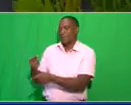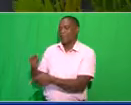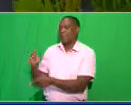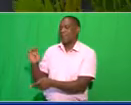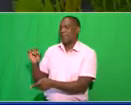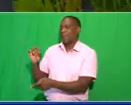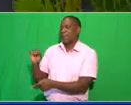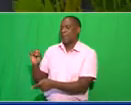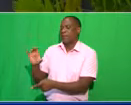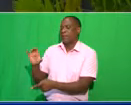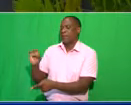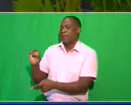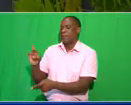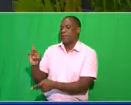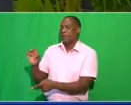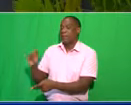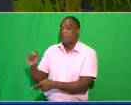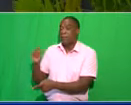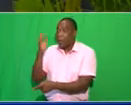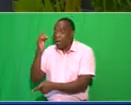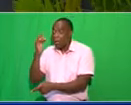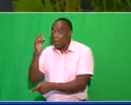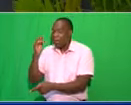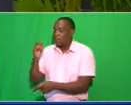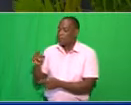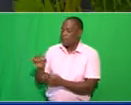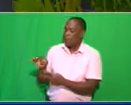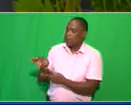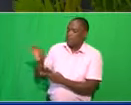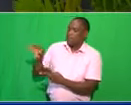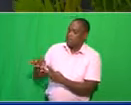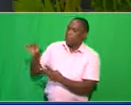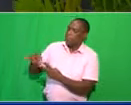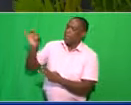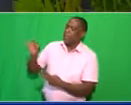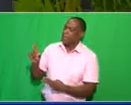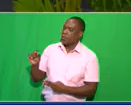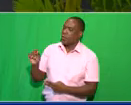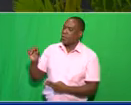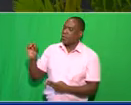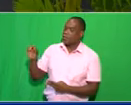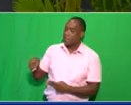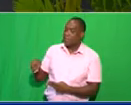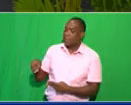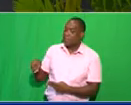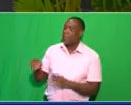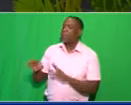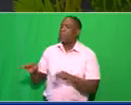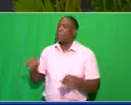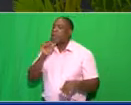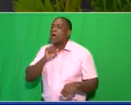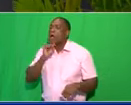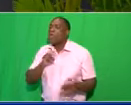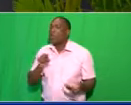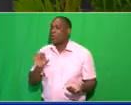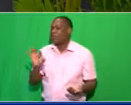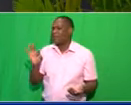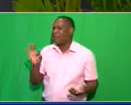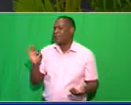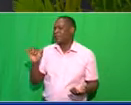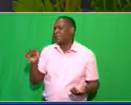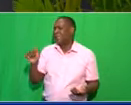because it's simply another way of moving forward. So there are some little technical aspects that maybe